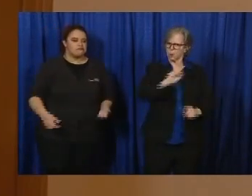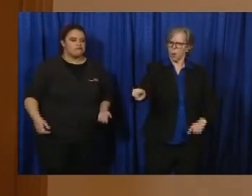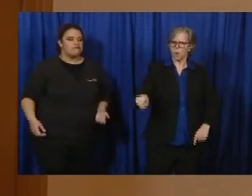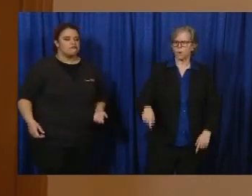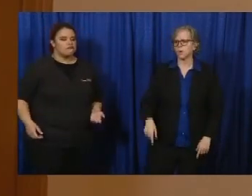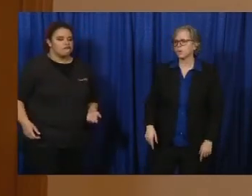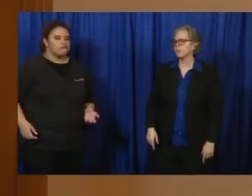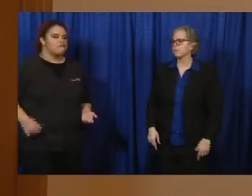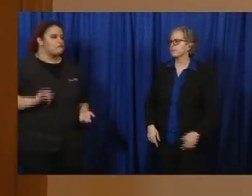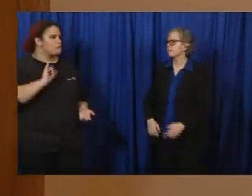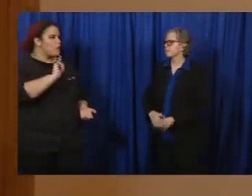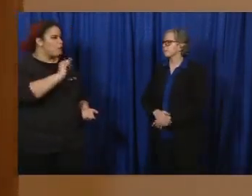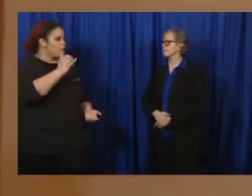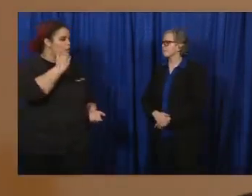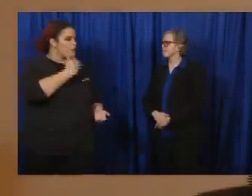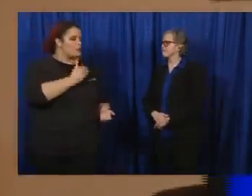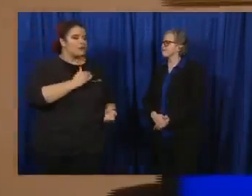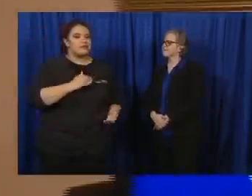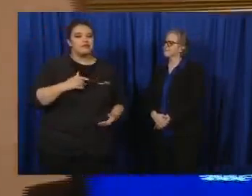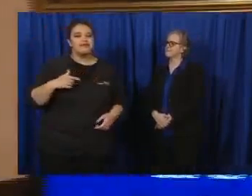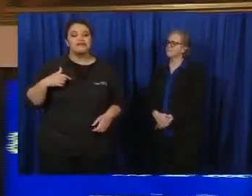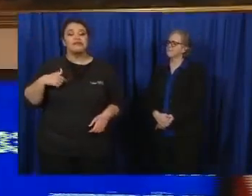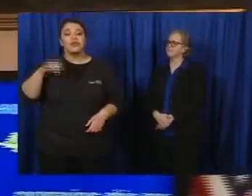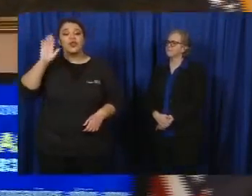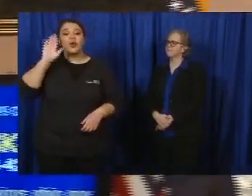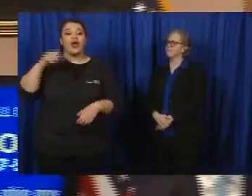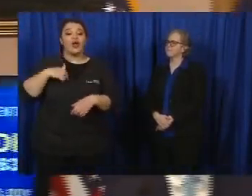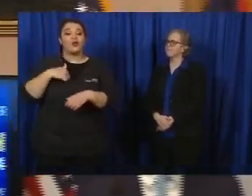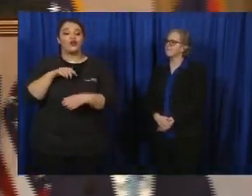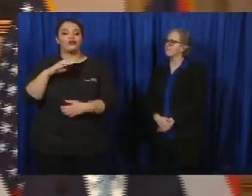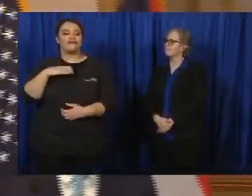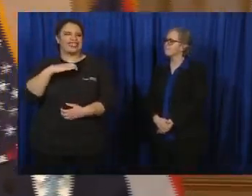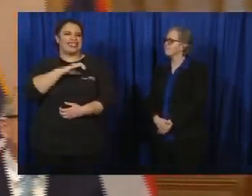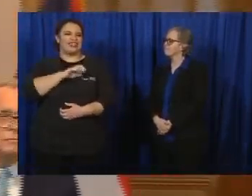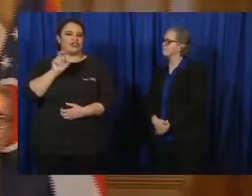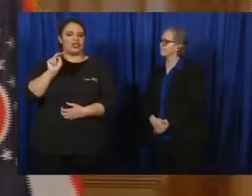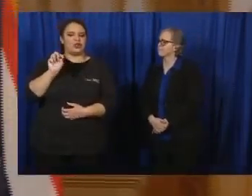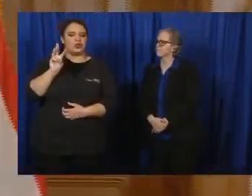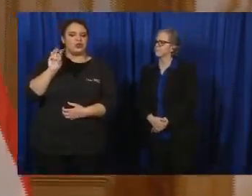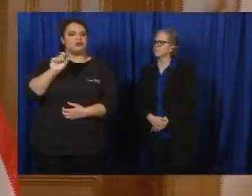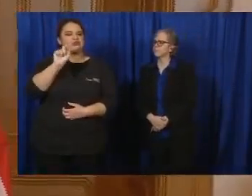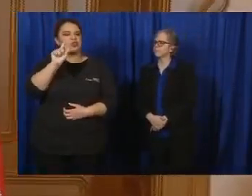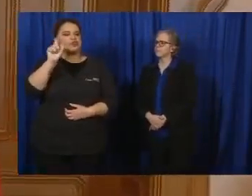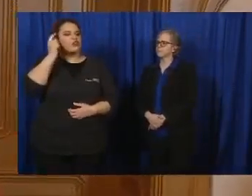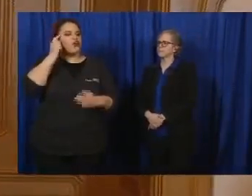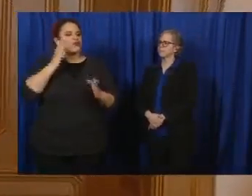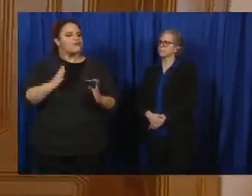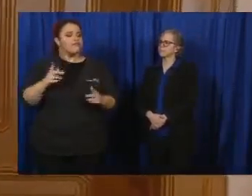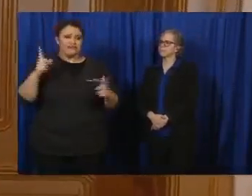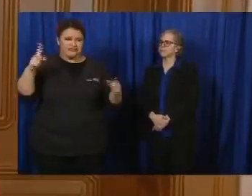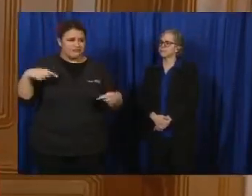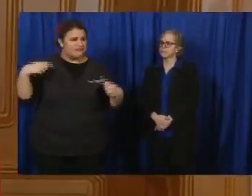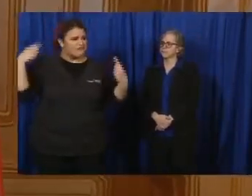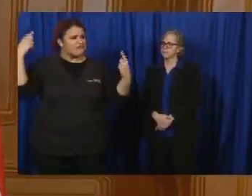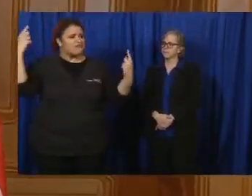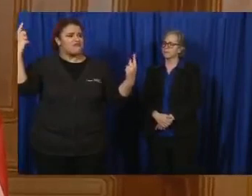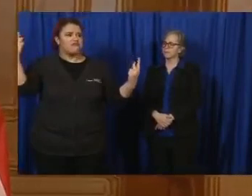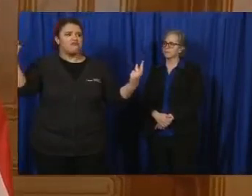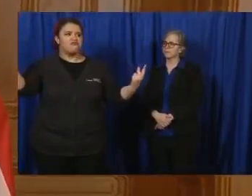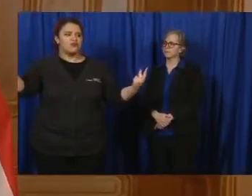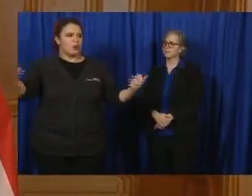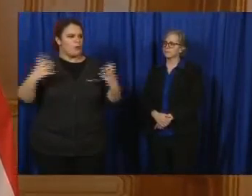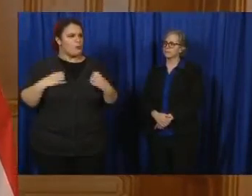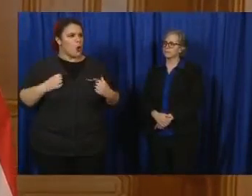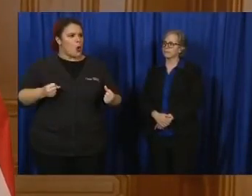A question for Governor DeWine. Jon Husted from News 5 in Cleveland. You've acted boldly and swiftly throughout this process to position us to